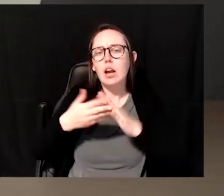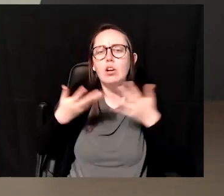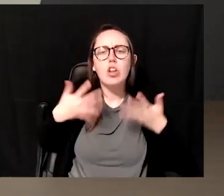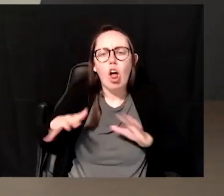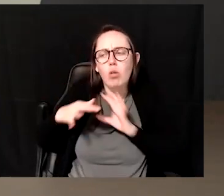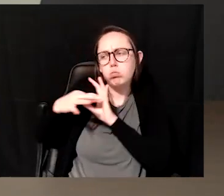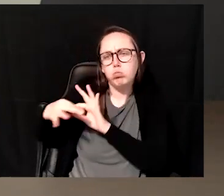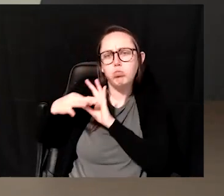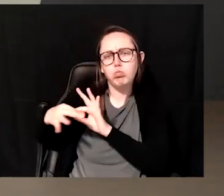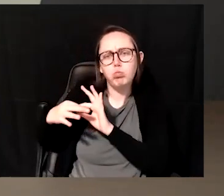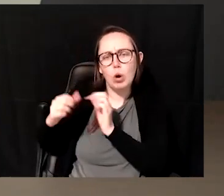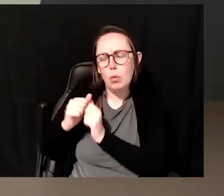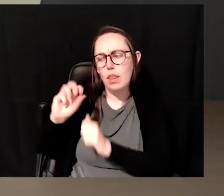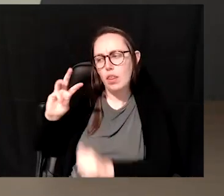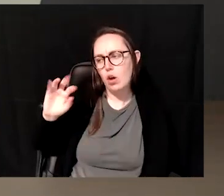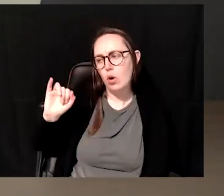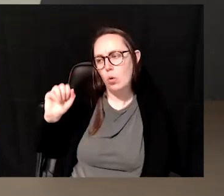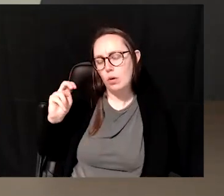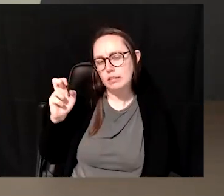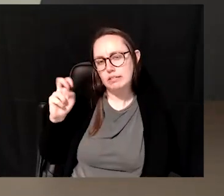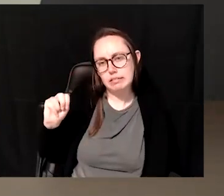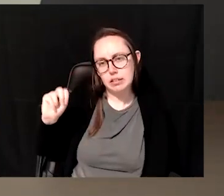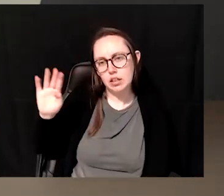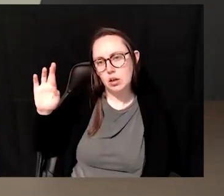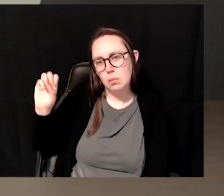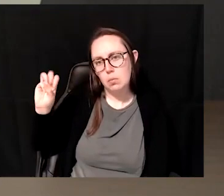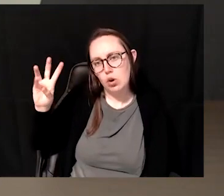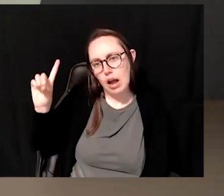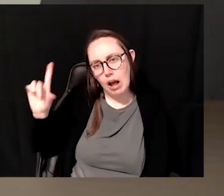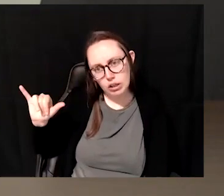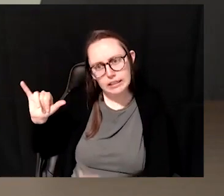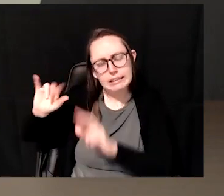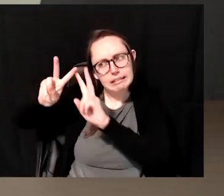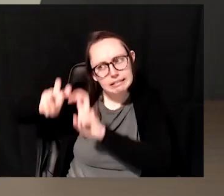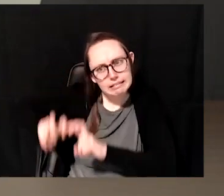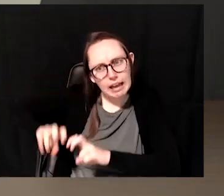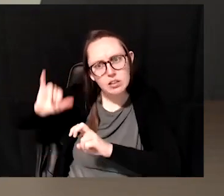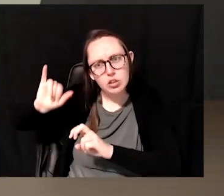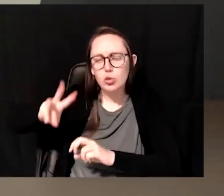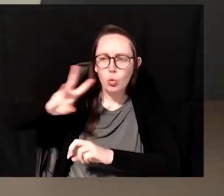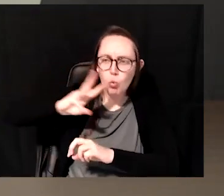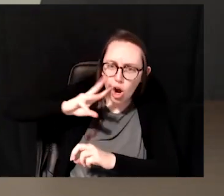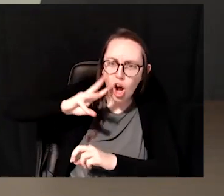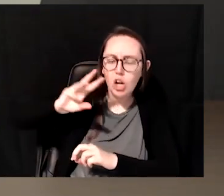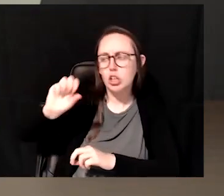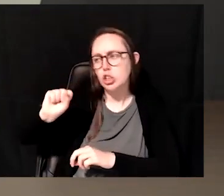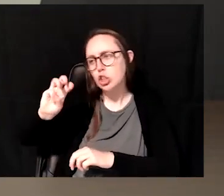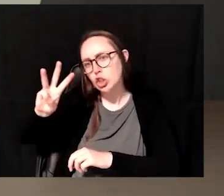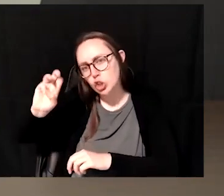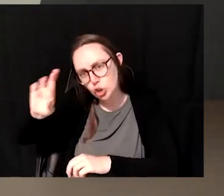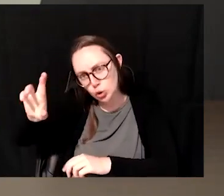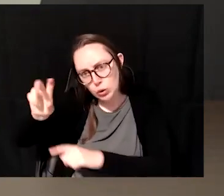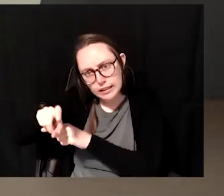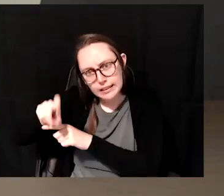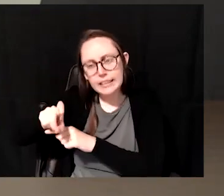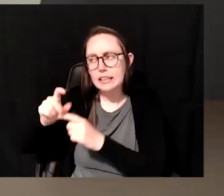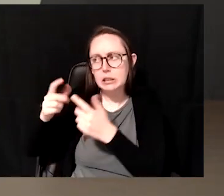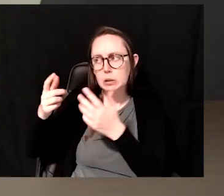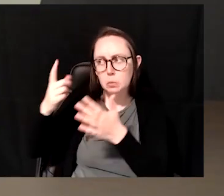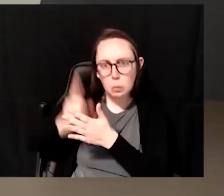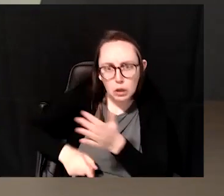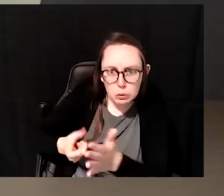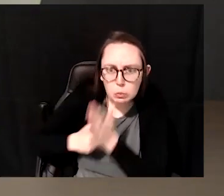brownie to assess the water and sewer and utility needs of that property in order to be able to support such a Housing Development